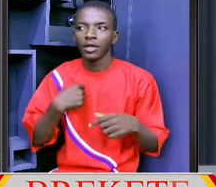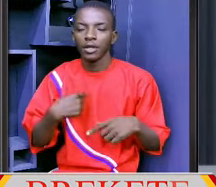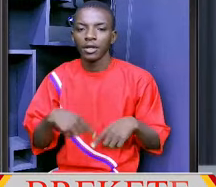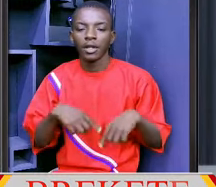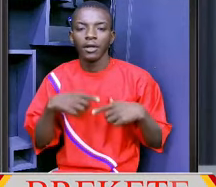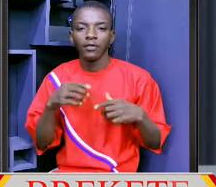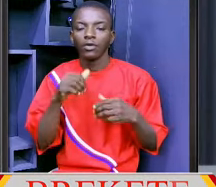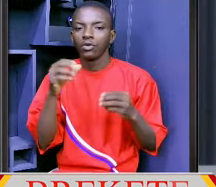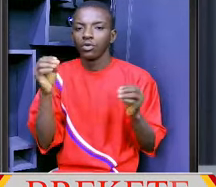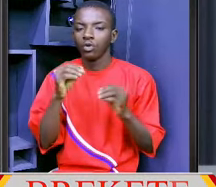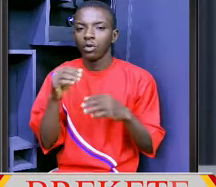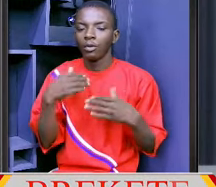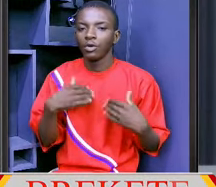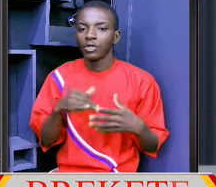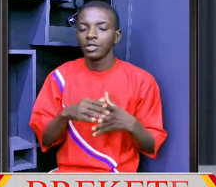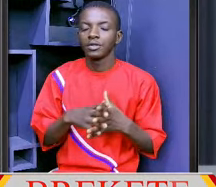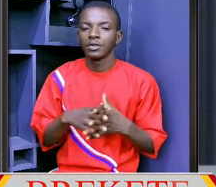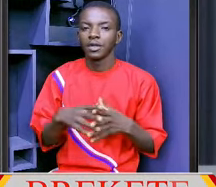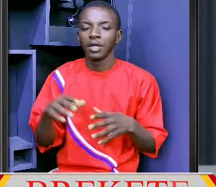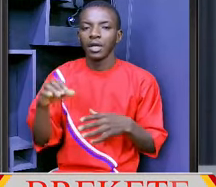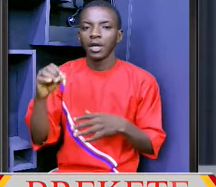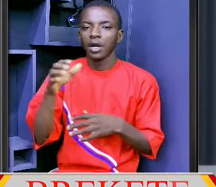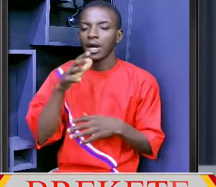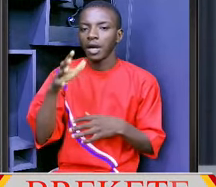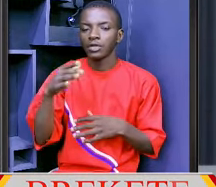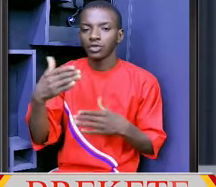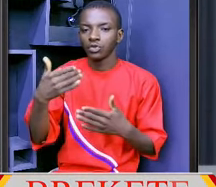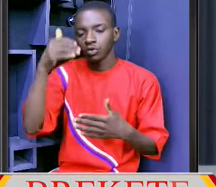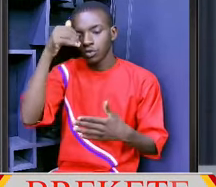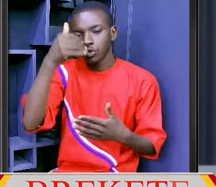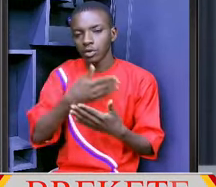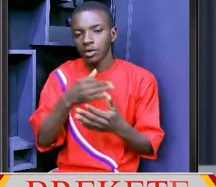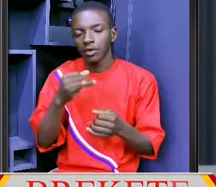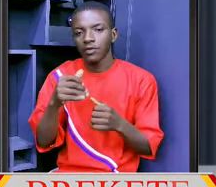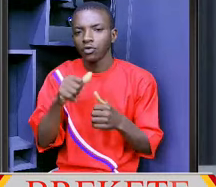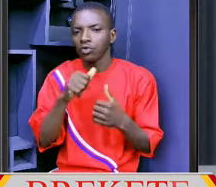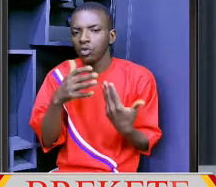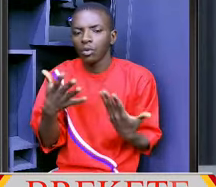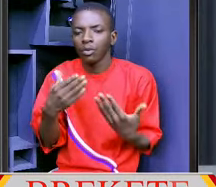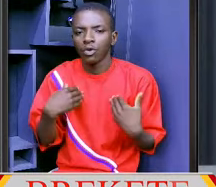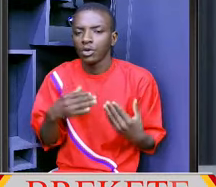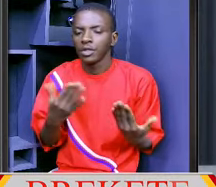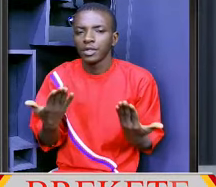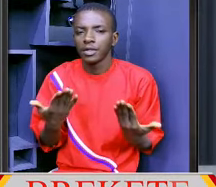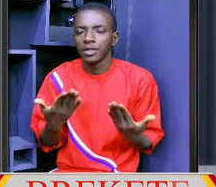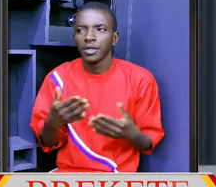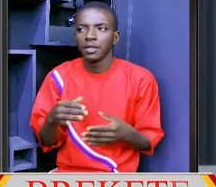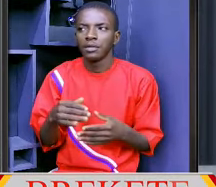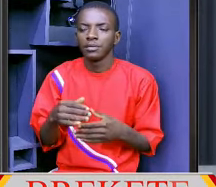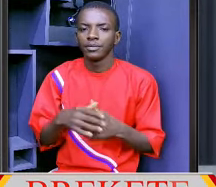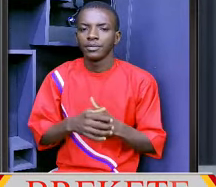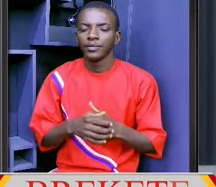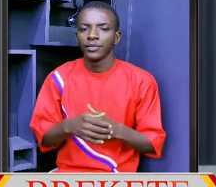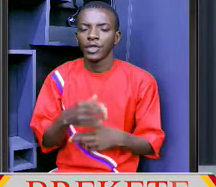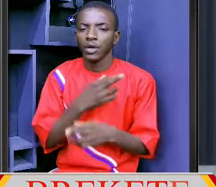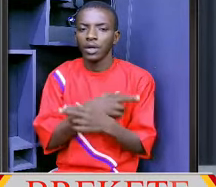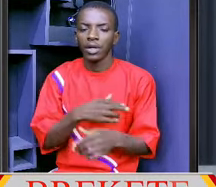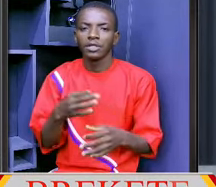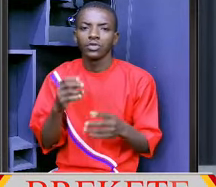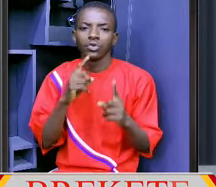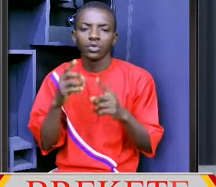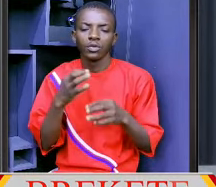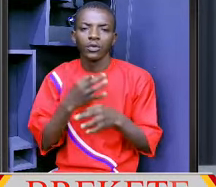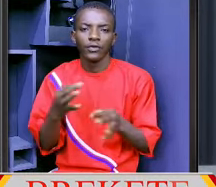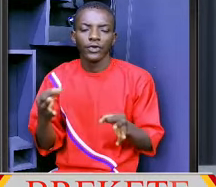a nobody, the son of a nobody, the grandson of a nobody. Please, Amede, please relax. Talk to me freely,